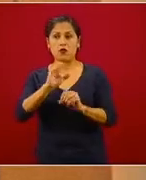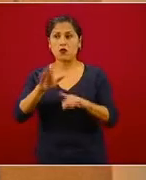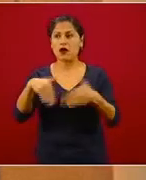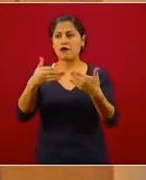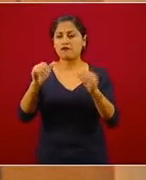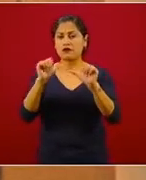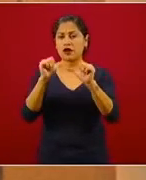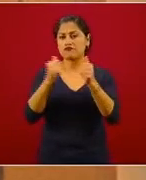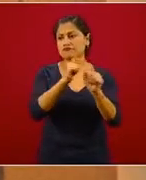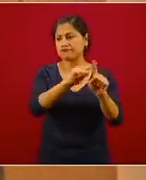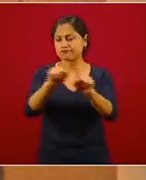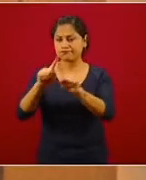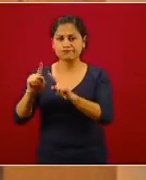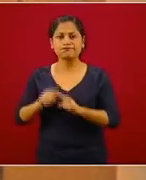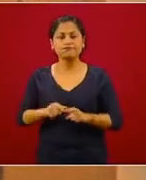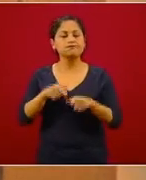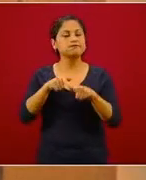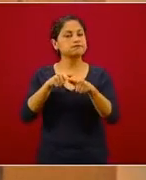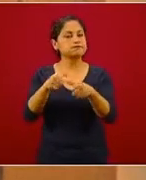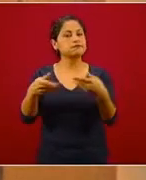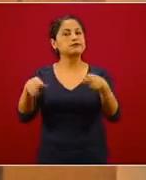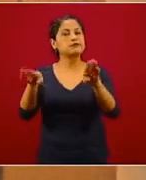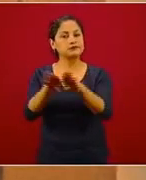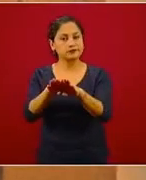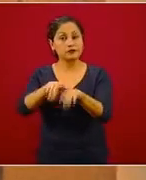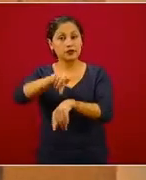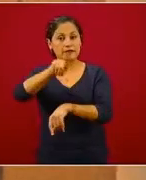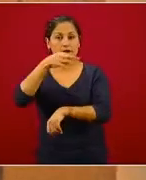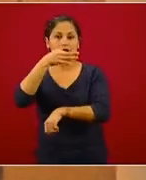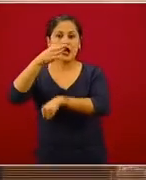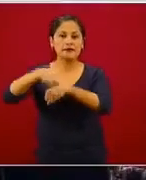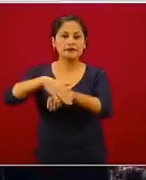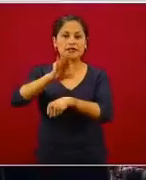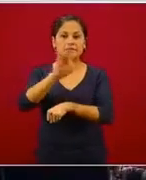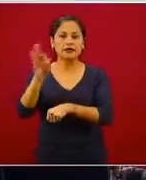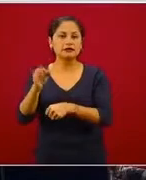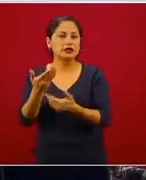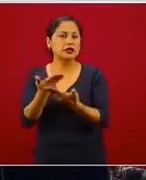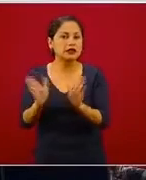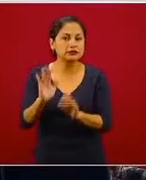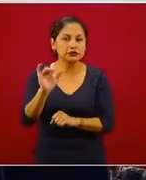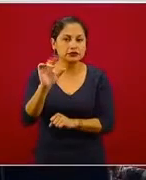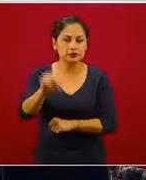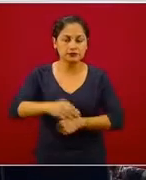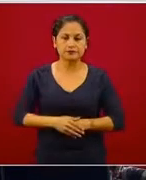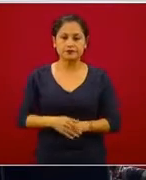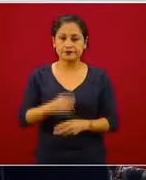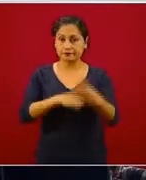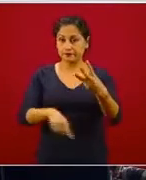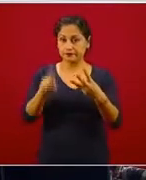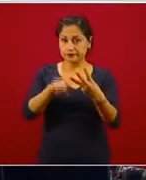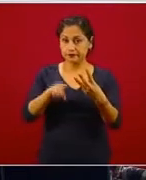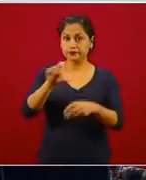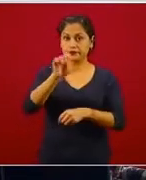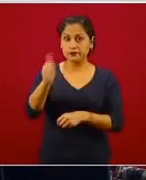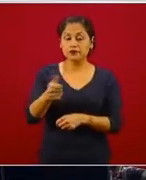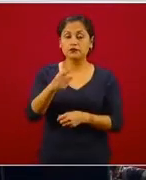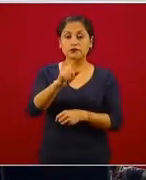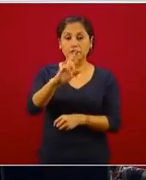private, social. They're all closed. They're all going to be closed until further notice.